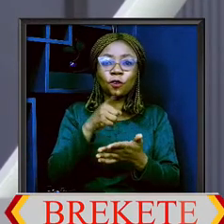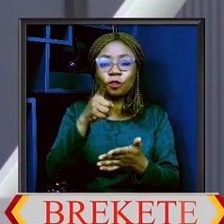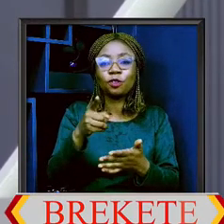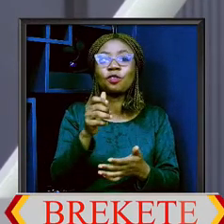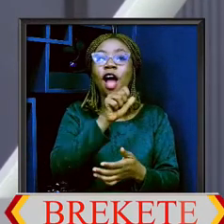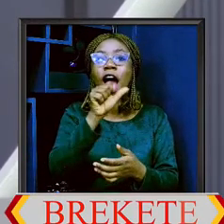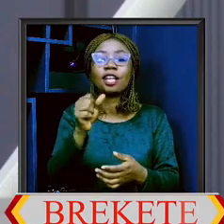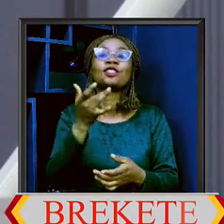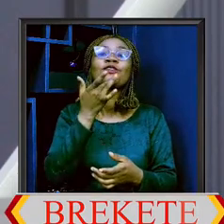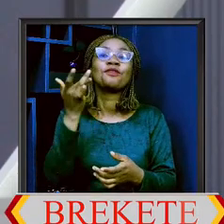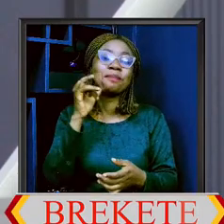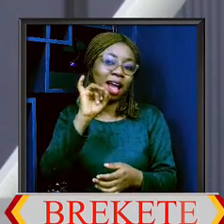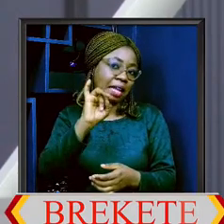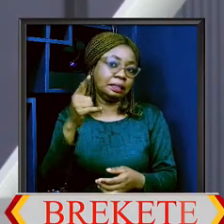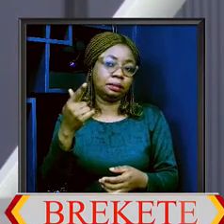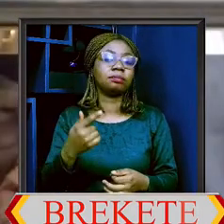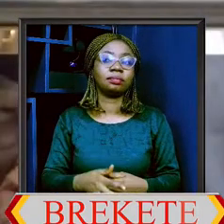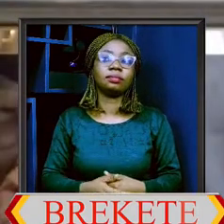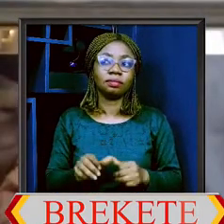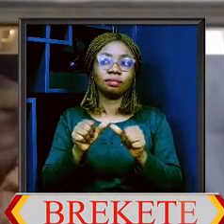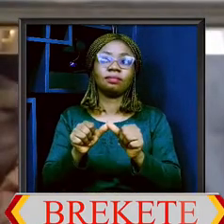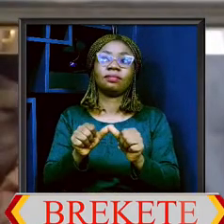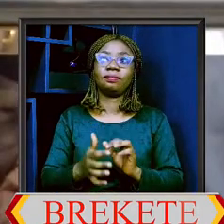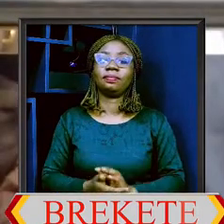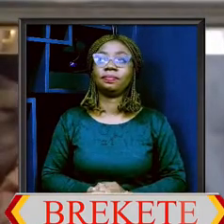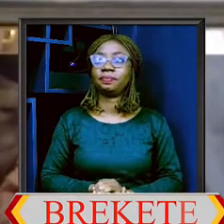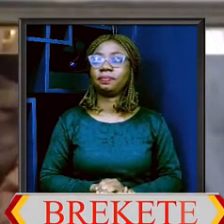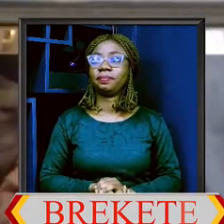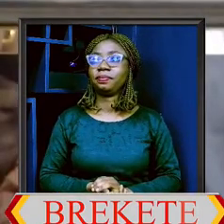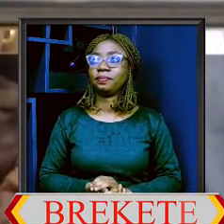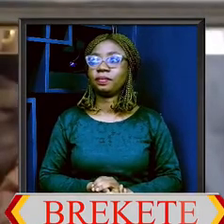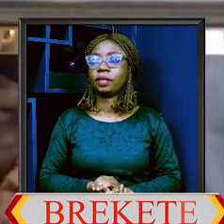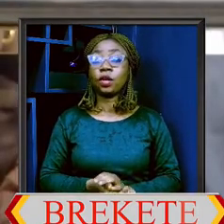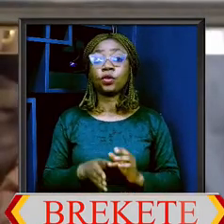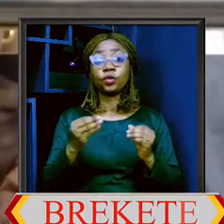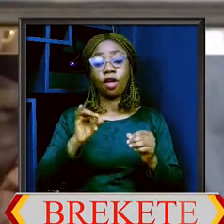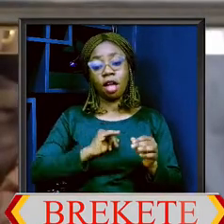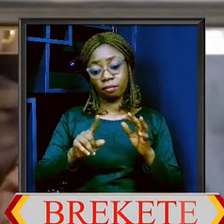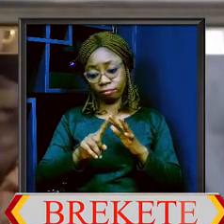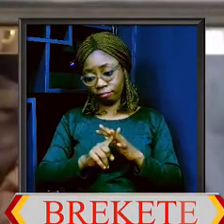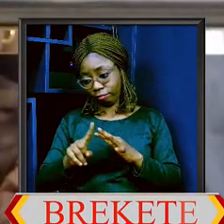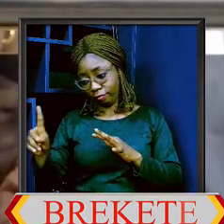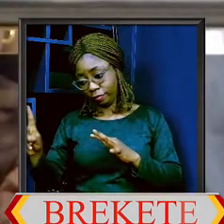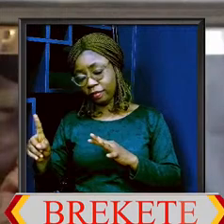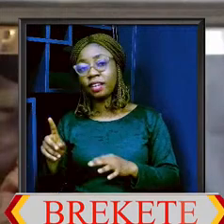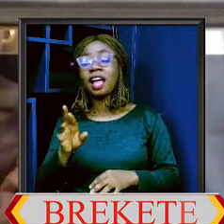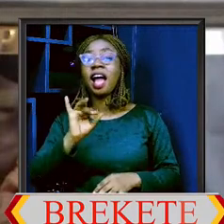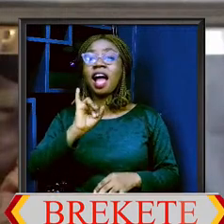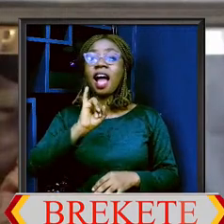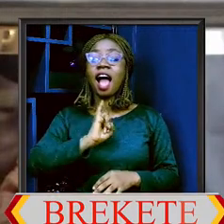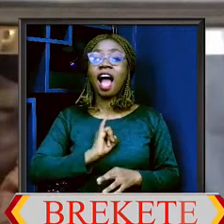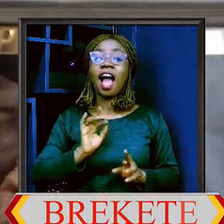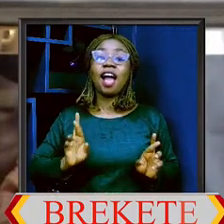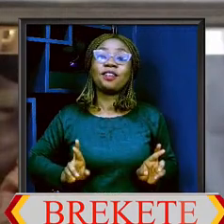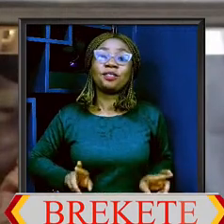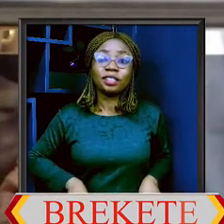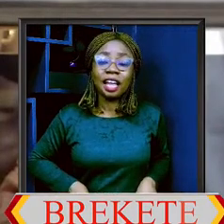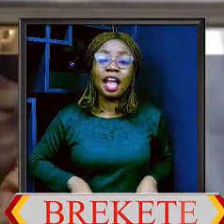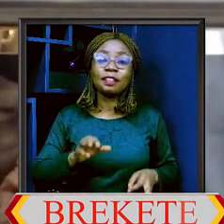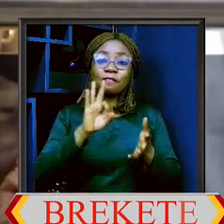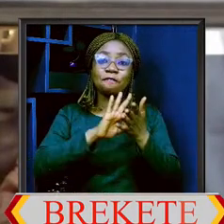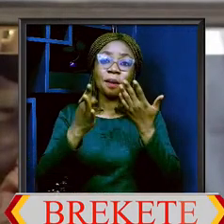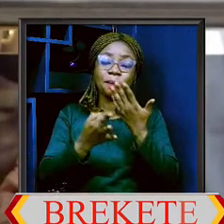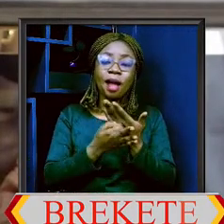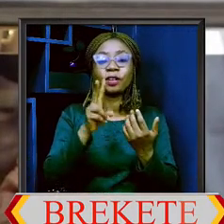dear so I left then I retired February